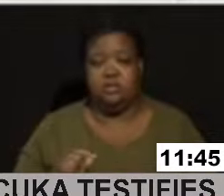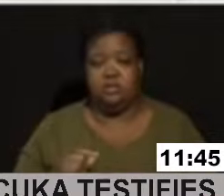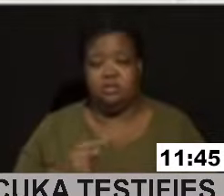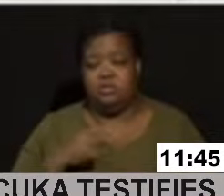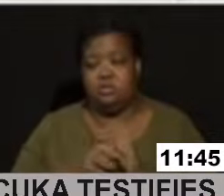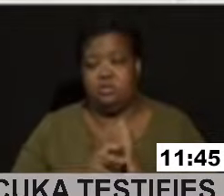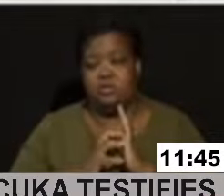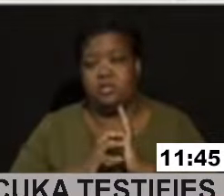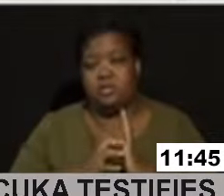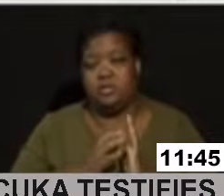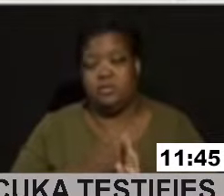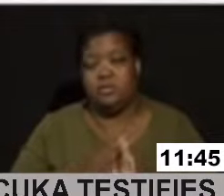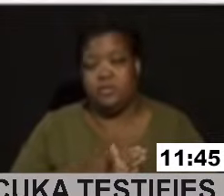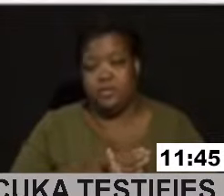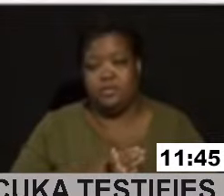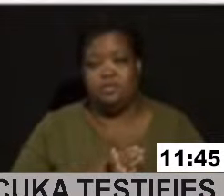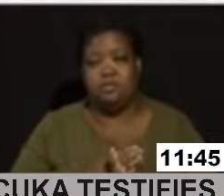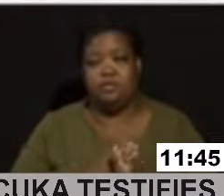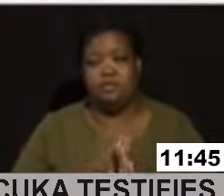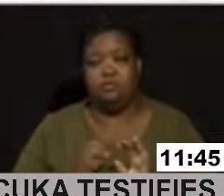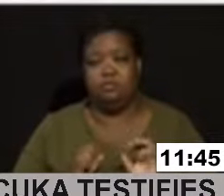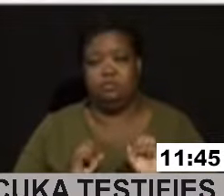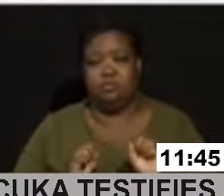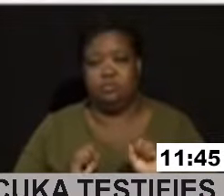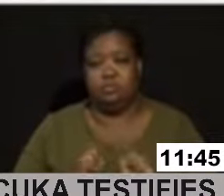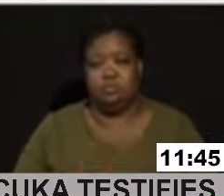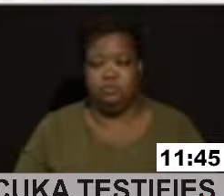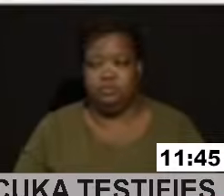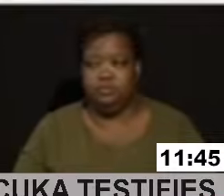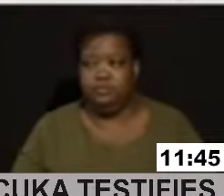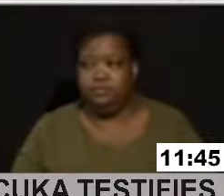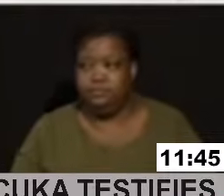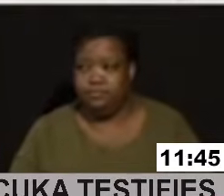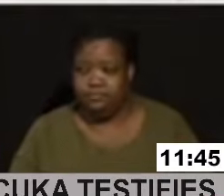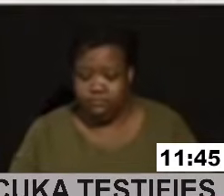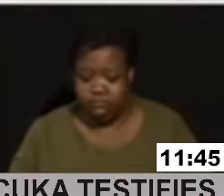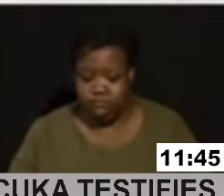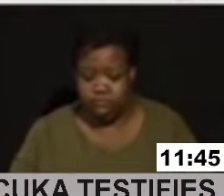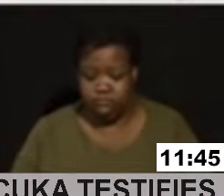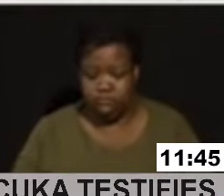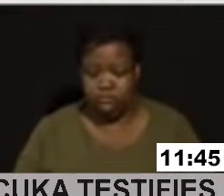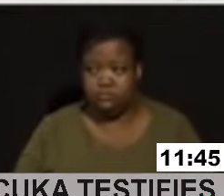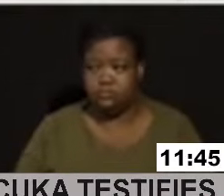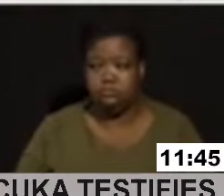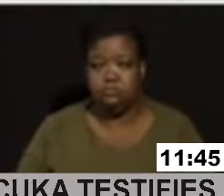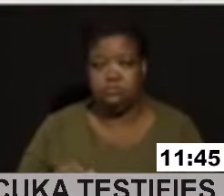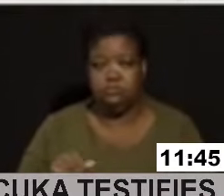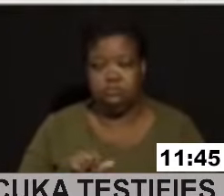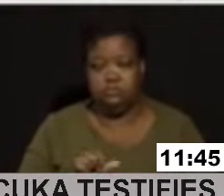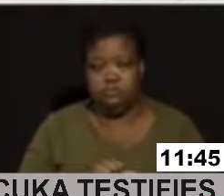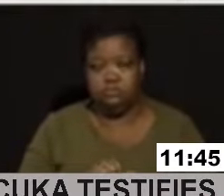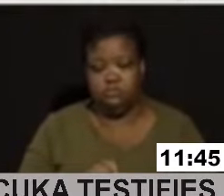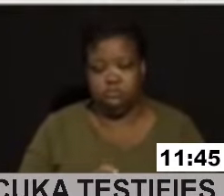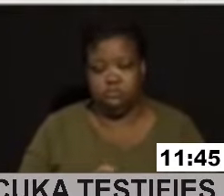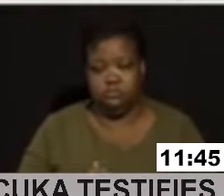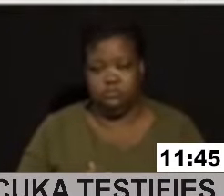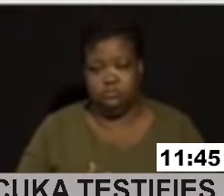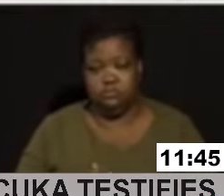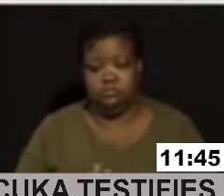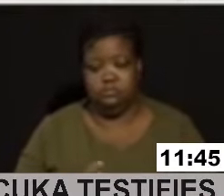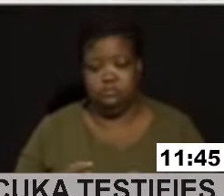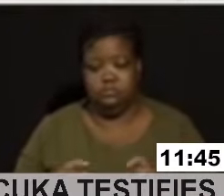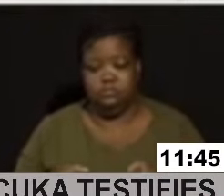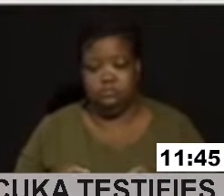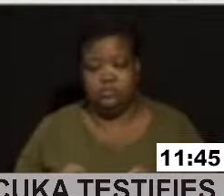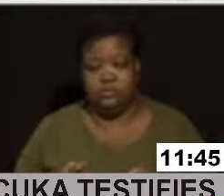the examples that you gave. Yes. I just want to go back to an aspect. In